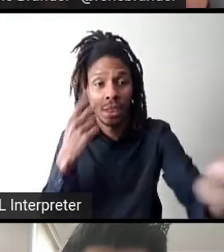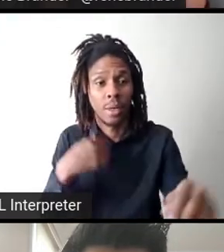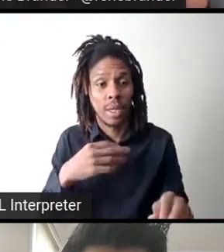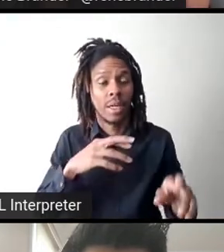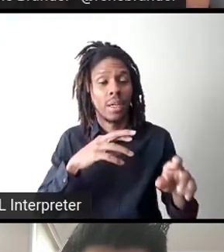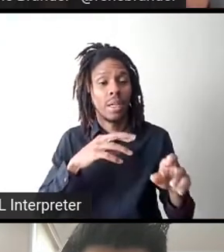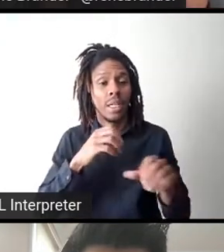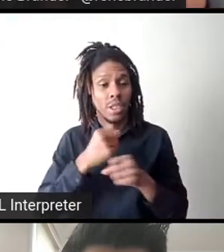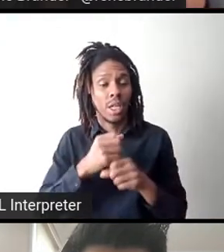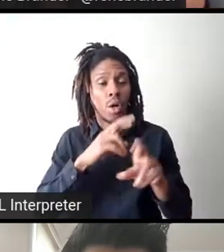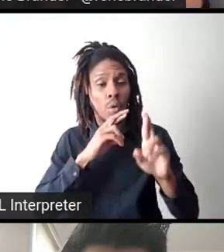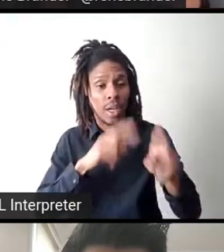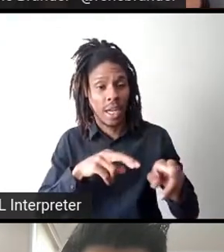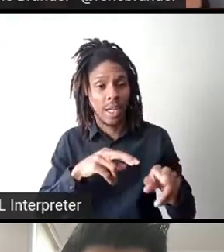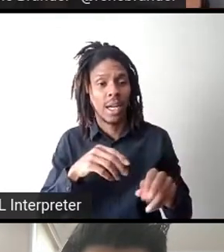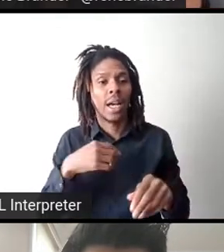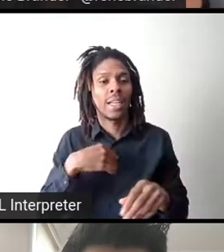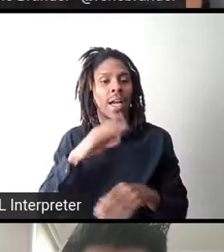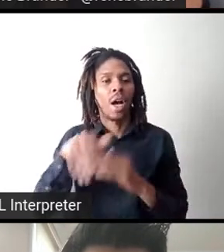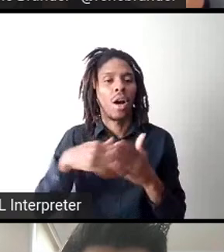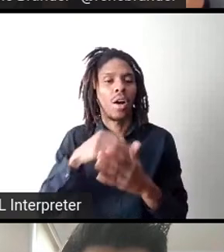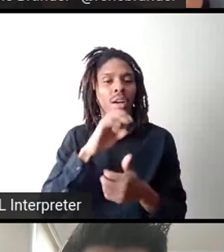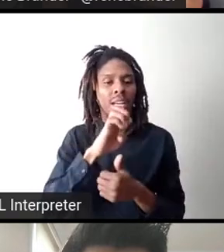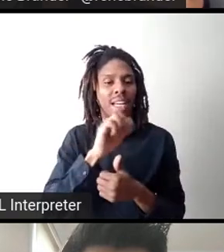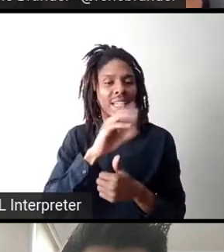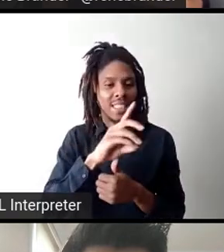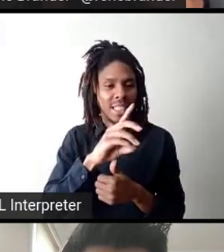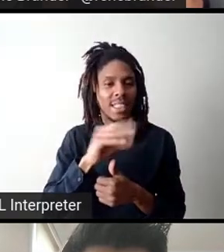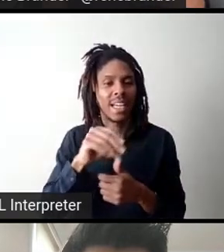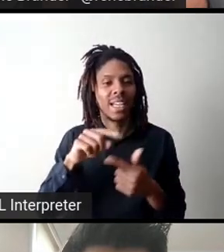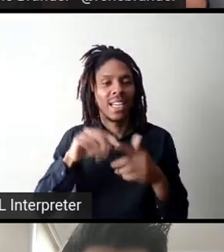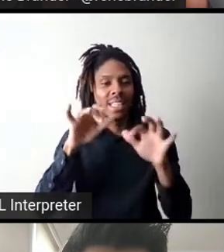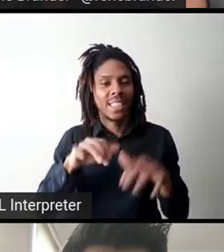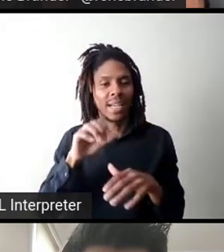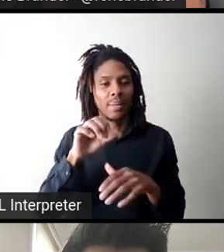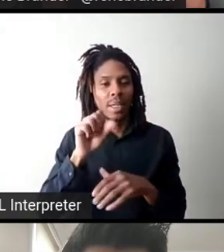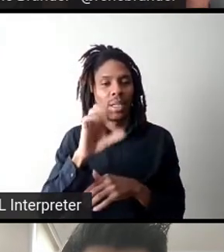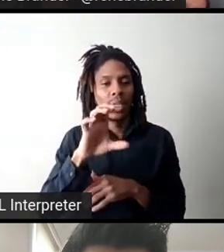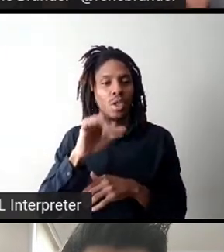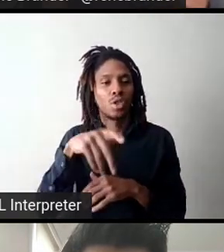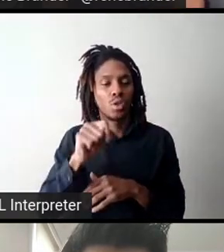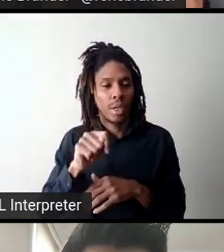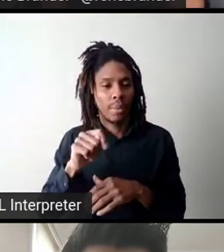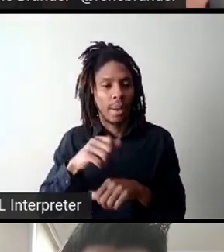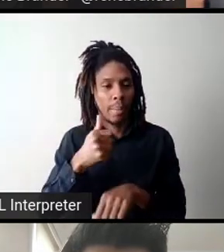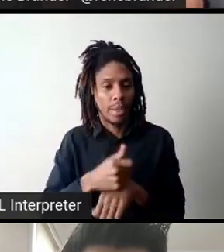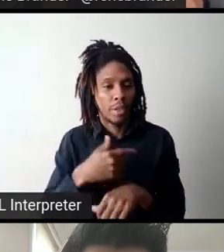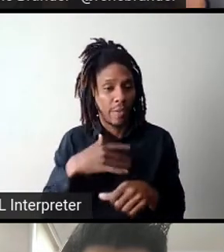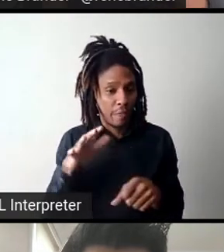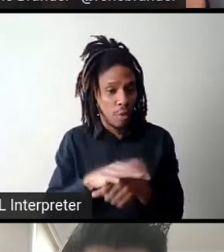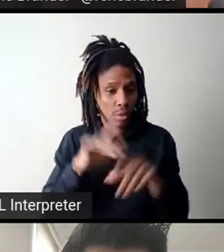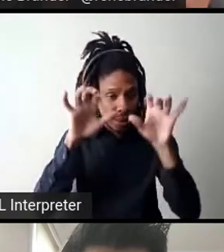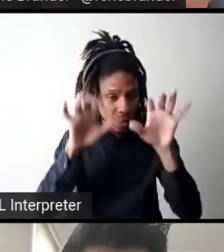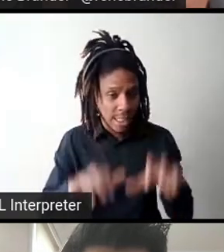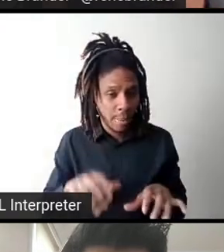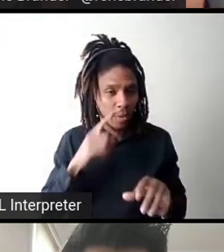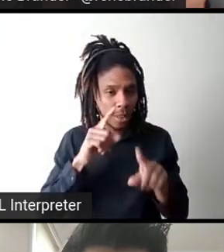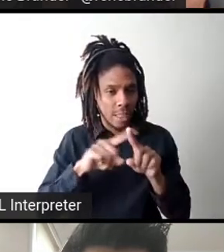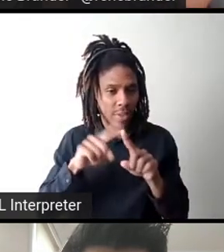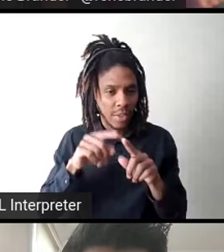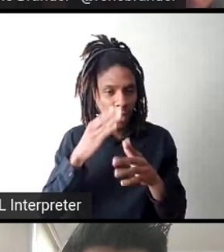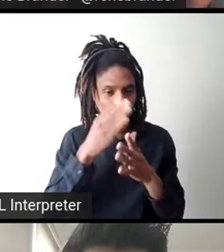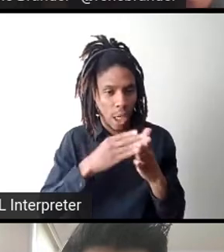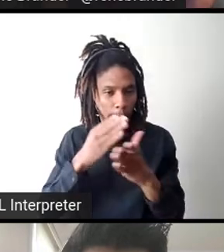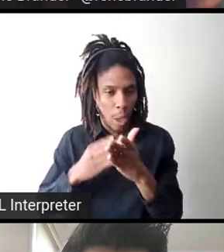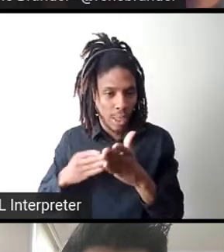ES6 backed and also fully TypeScript based. So you actually get full-on typings for all of these different components that we generate for you.